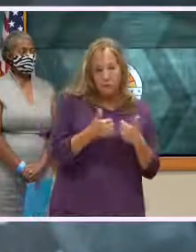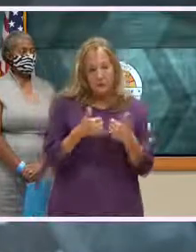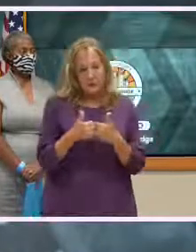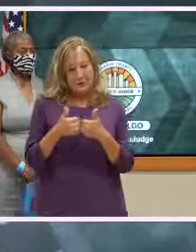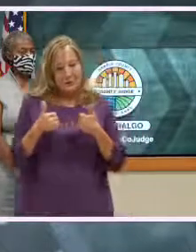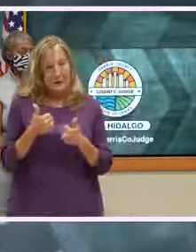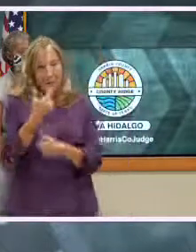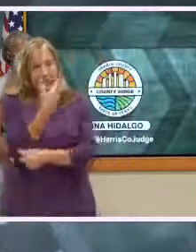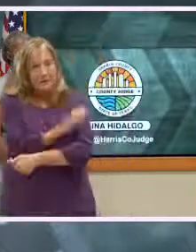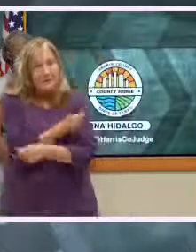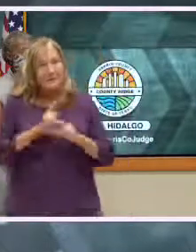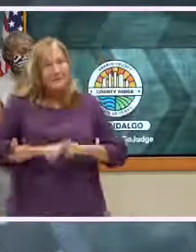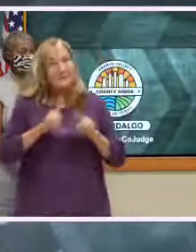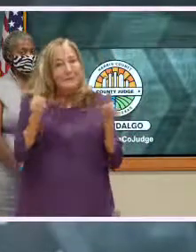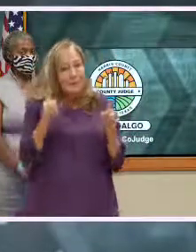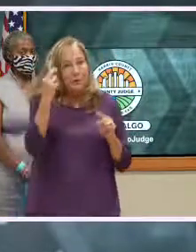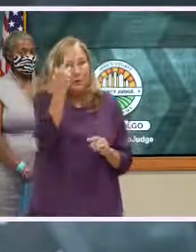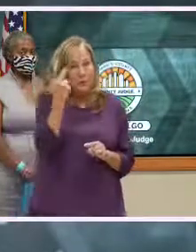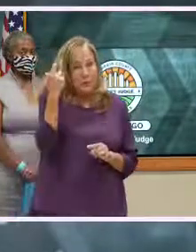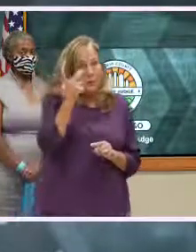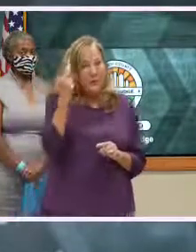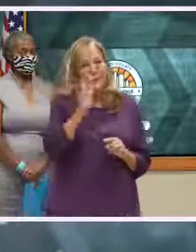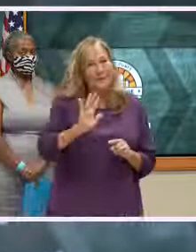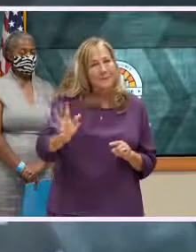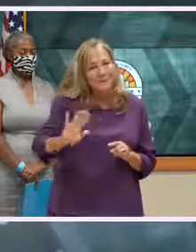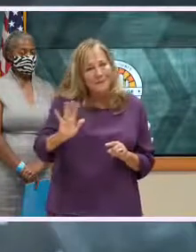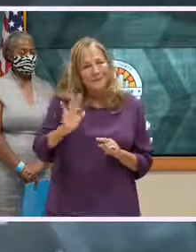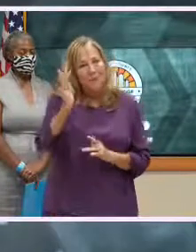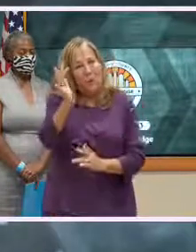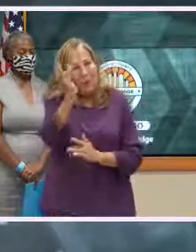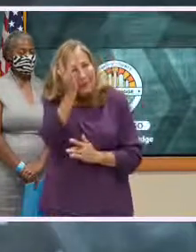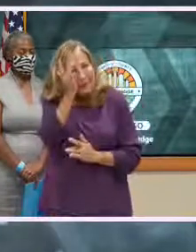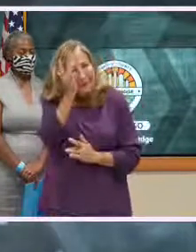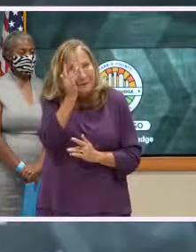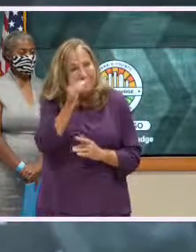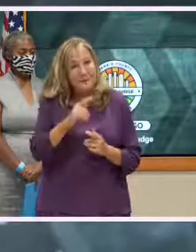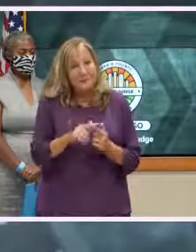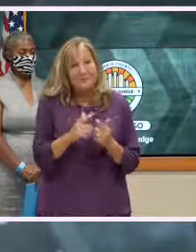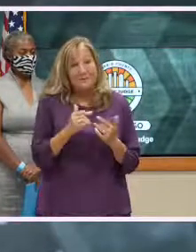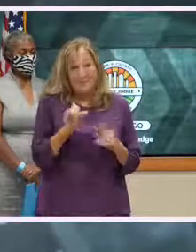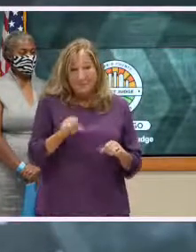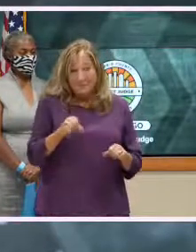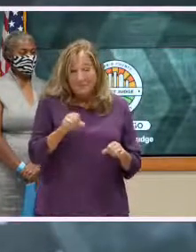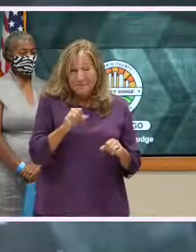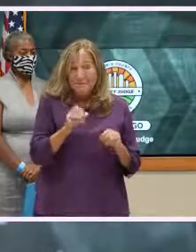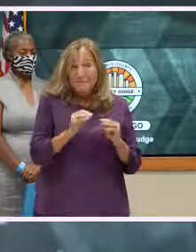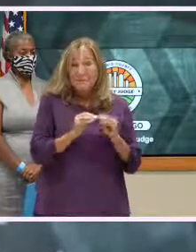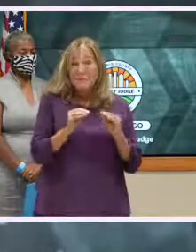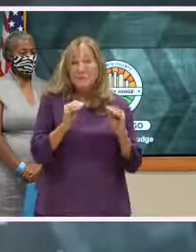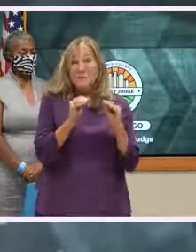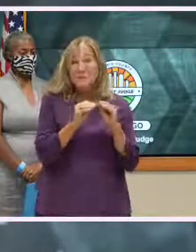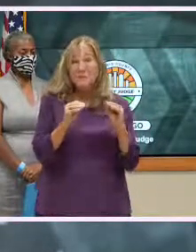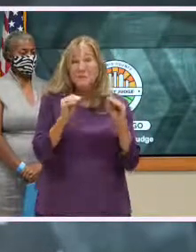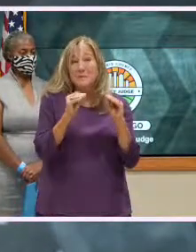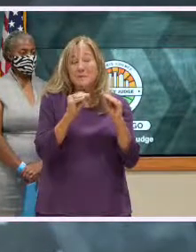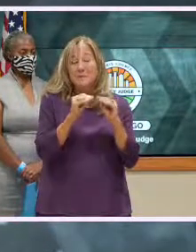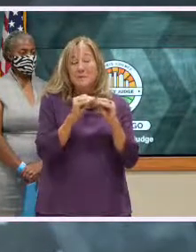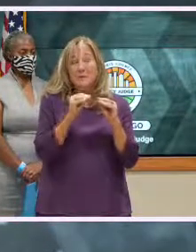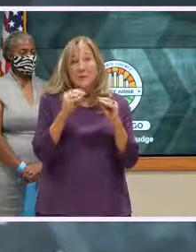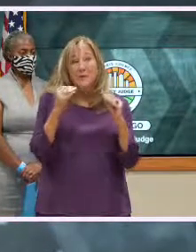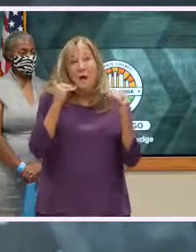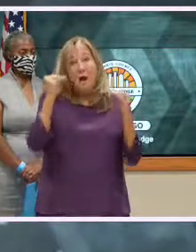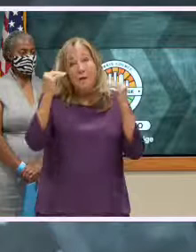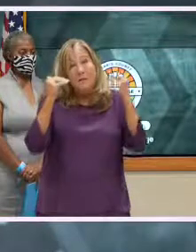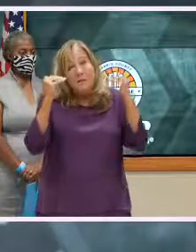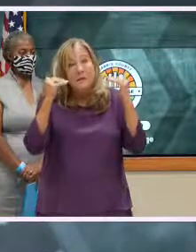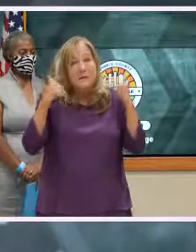now are a lot of young adults, adolescents going into the hospital absolutely shocked that they're sick